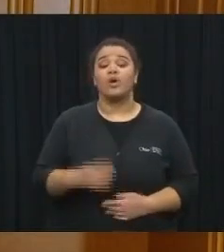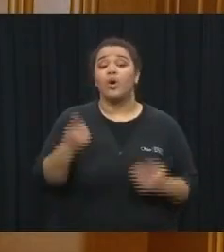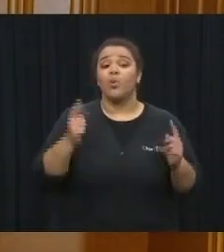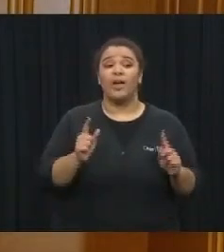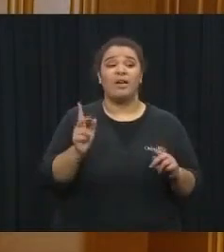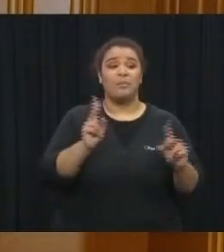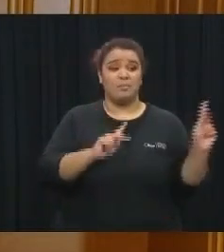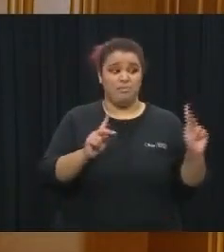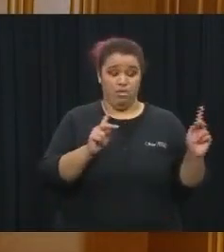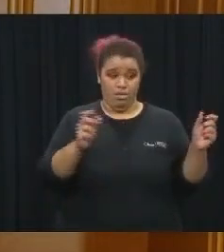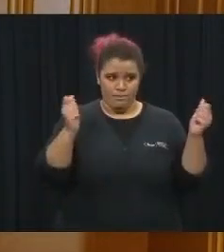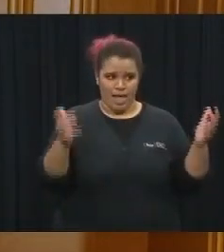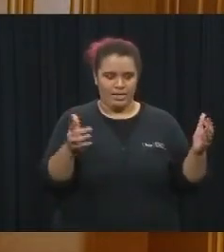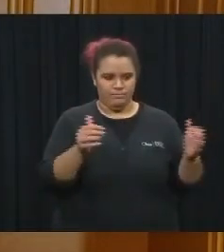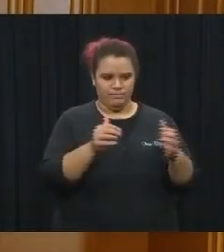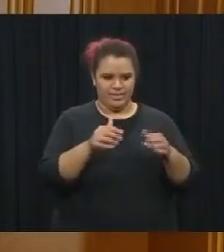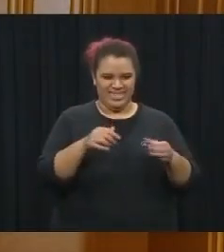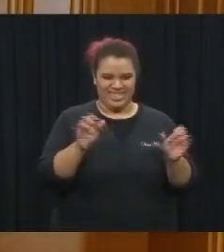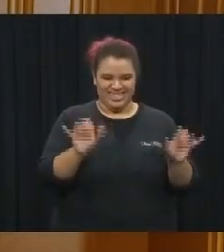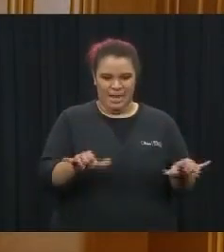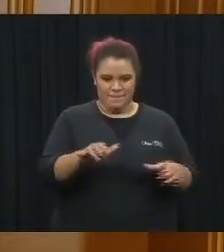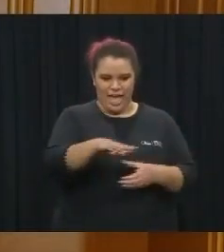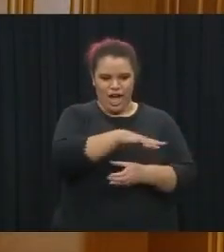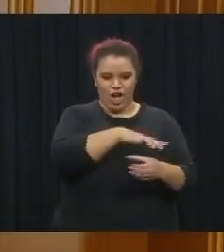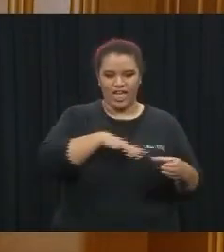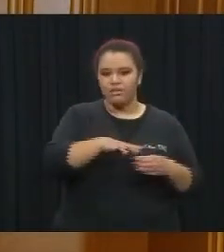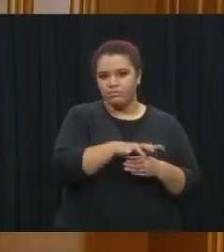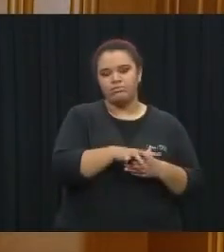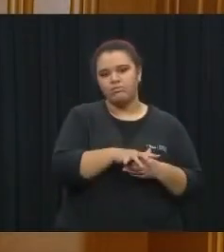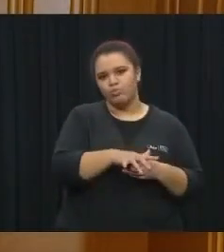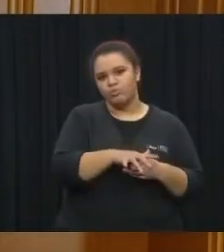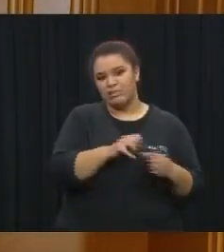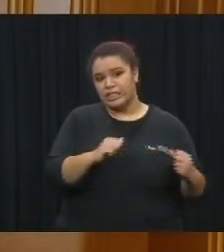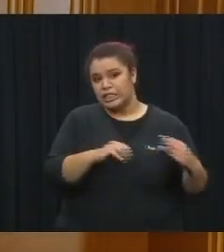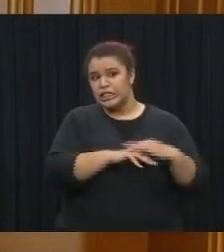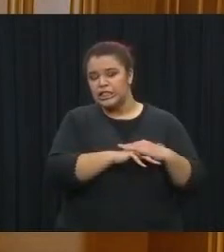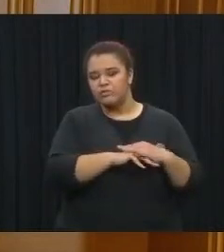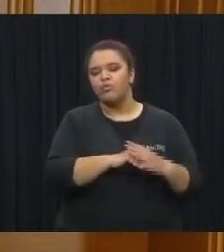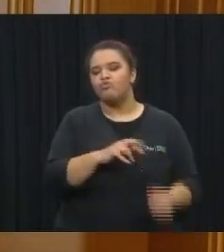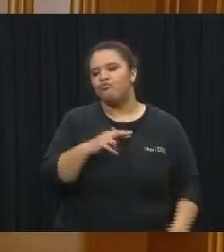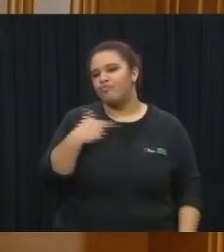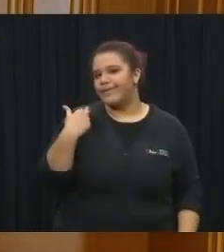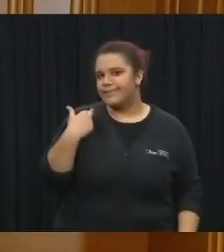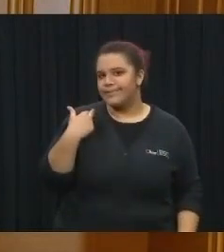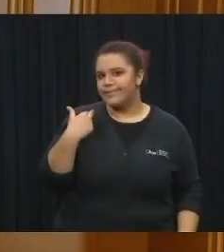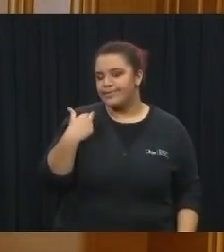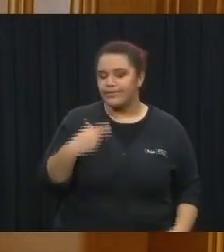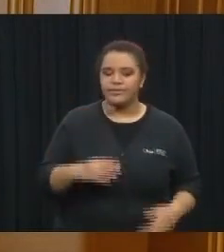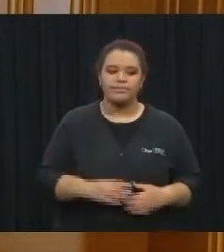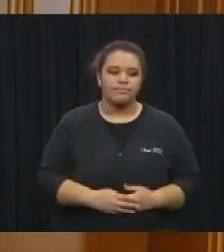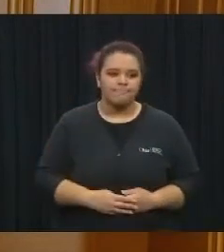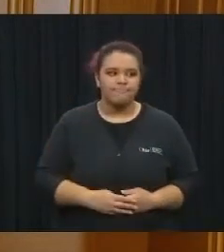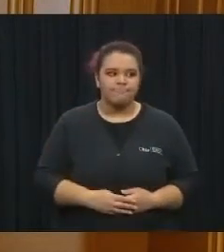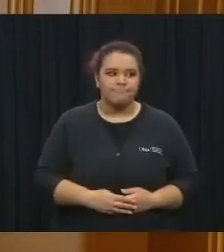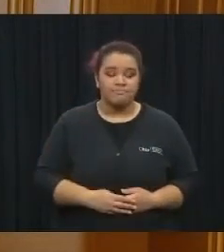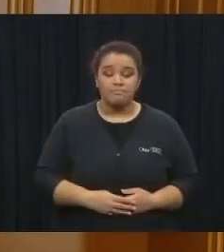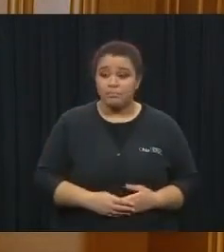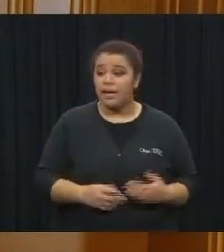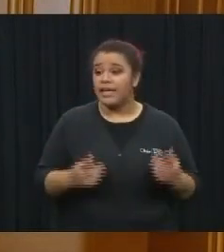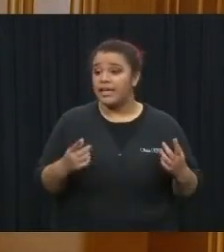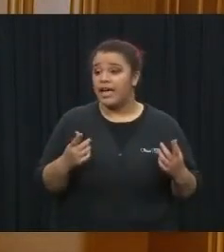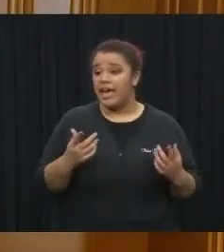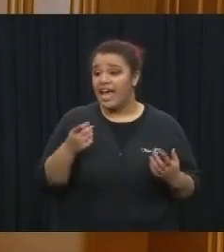is certainly a very, very significant risk. But testing will be done anytime that there is, as you can